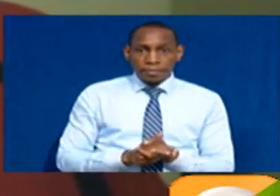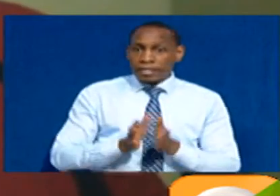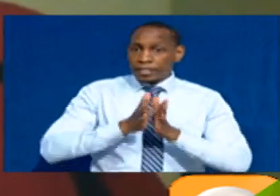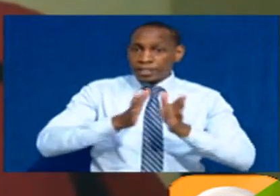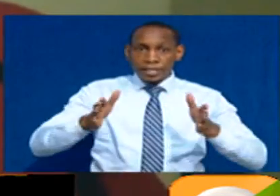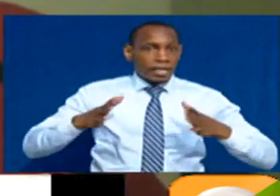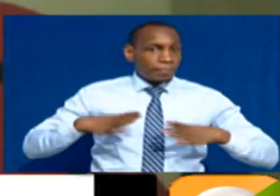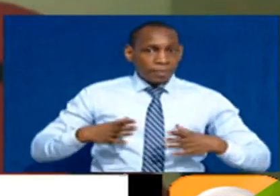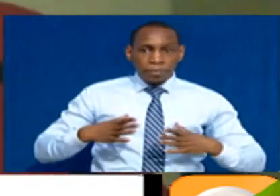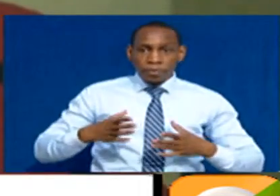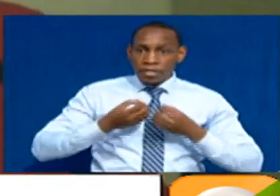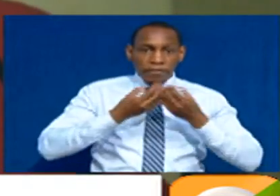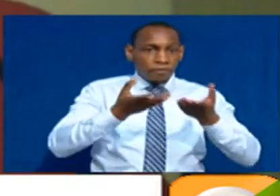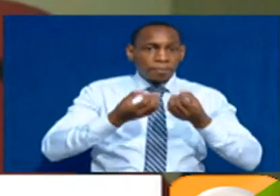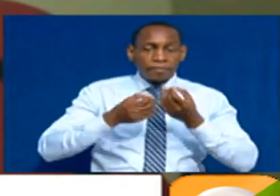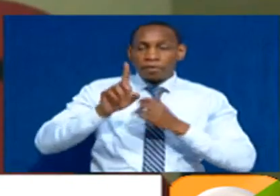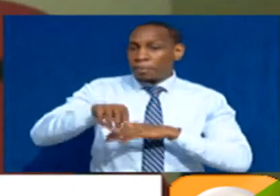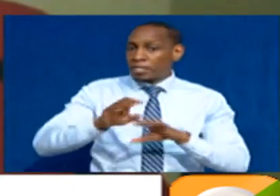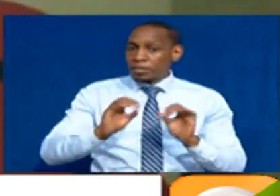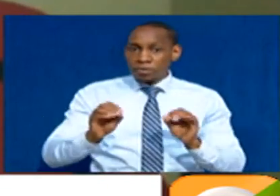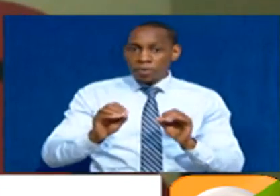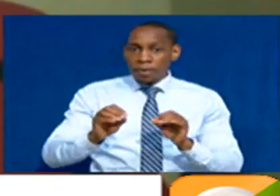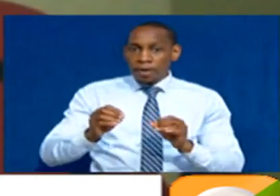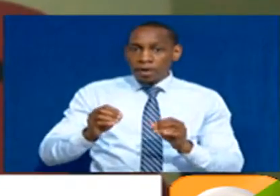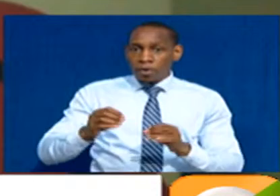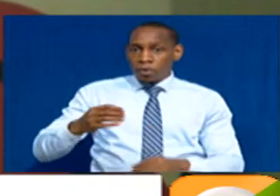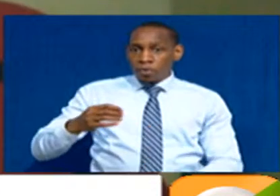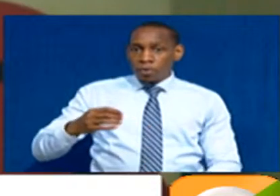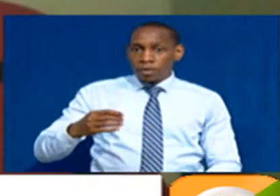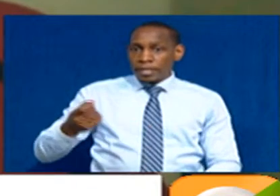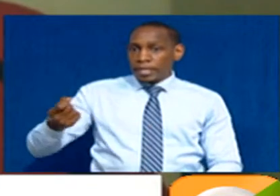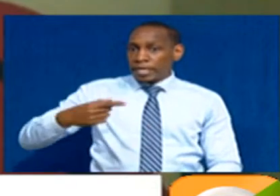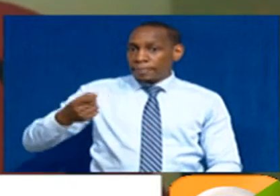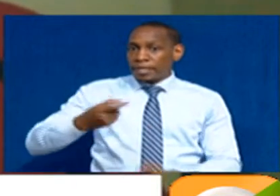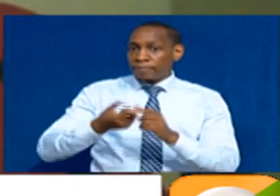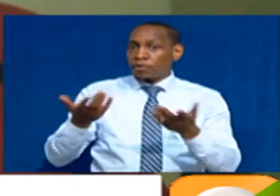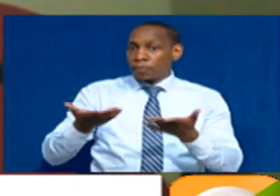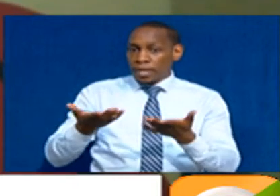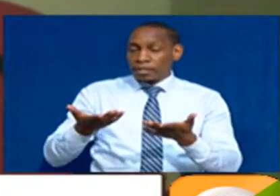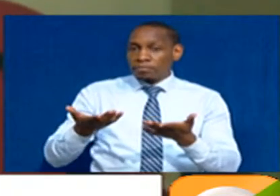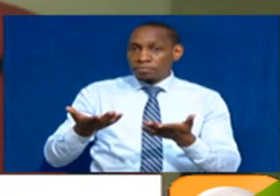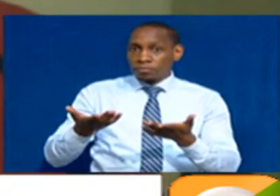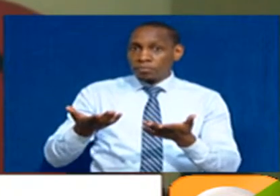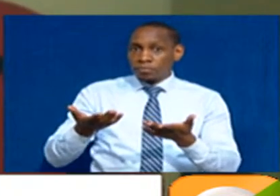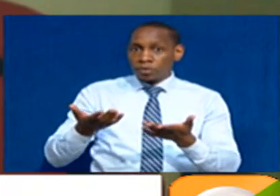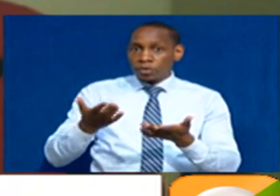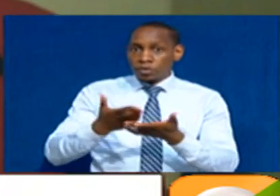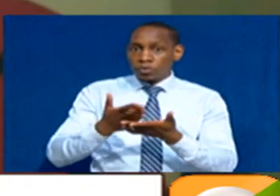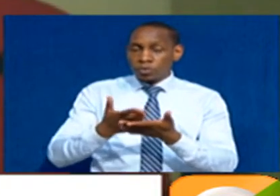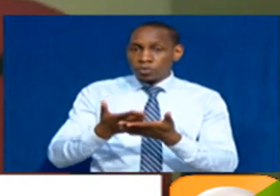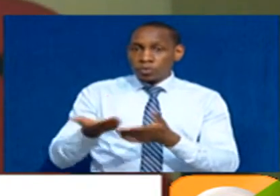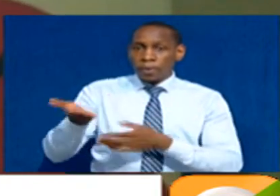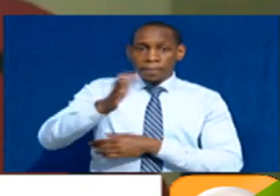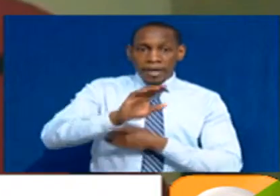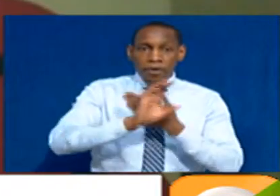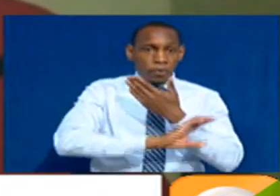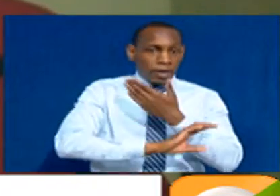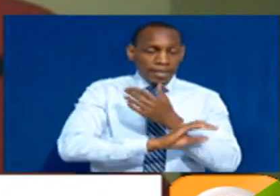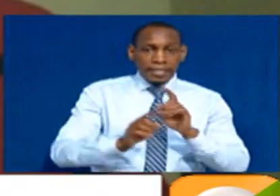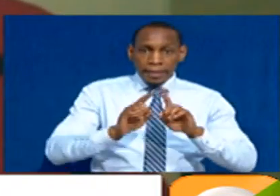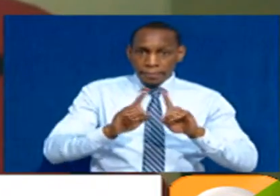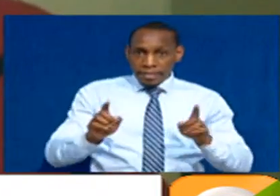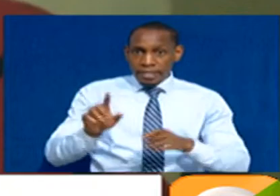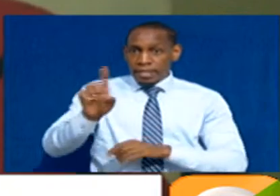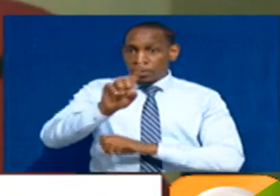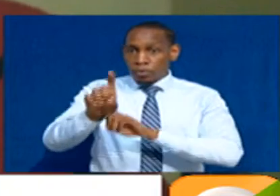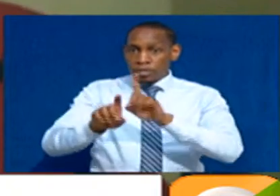that people didn't have to disclose their sources of income that was then, you know, declared and repatriated. But